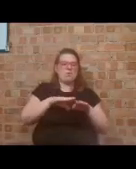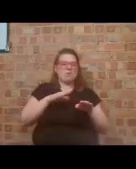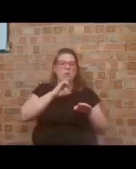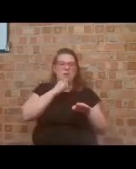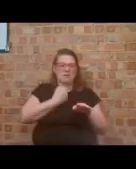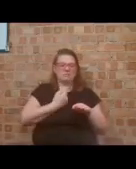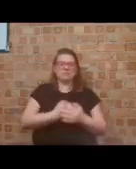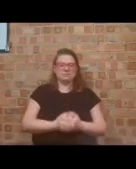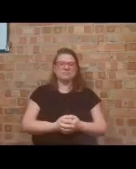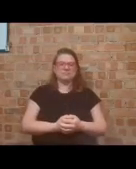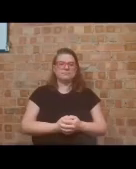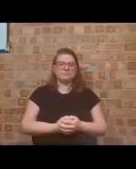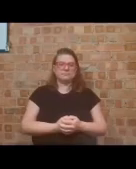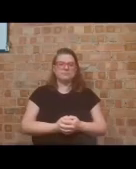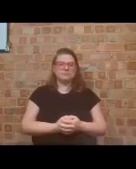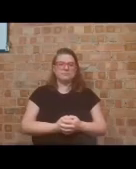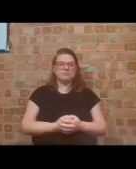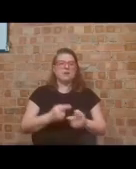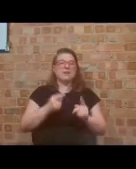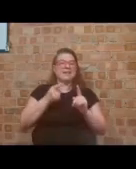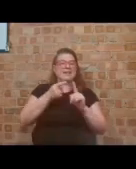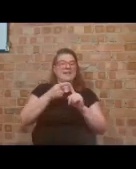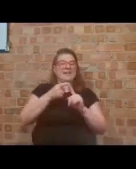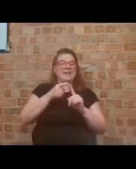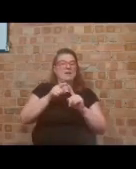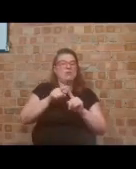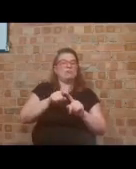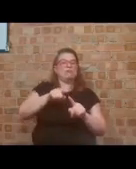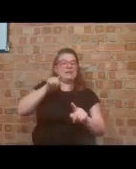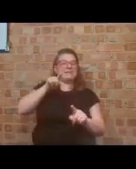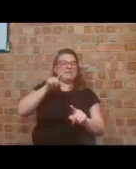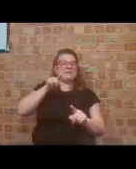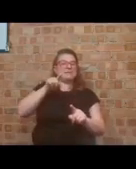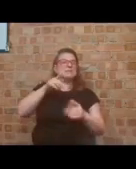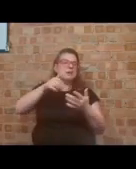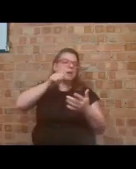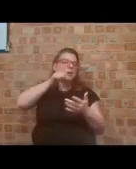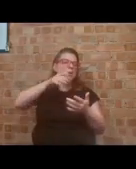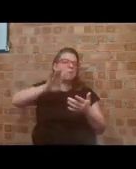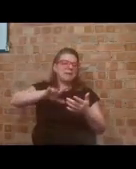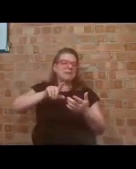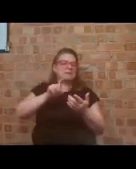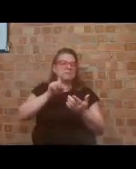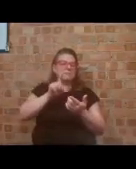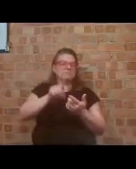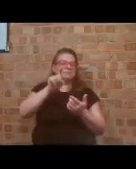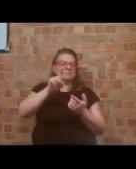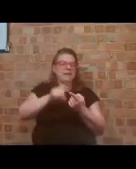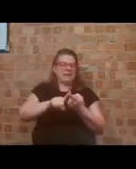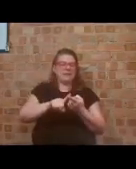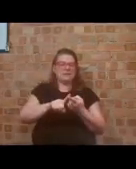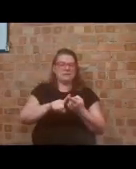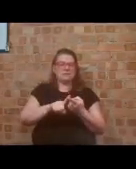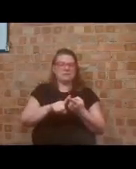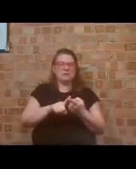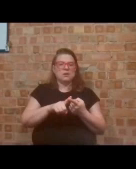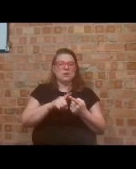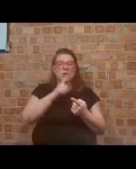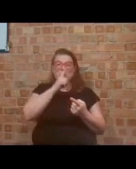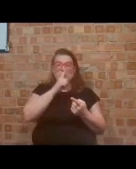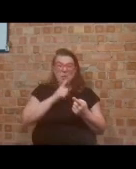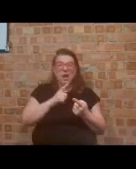Echo. There's the letter E, and I'm going to release my finger, and it's typed that in straight away. And so you can actually get some speed up just